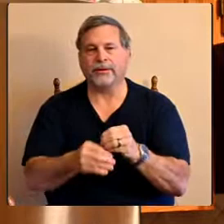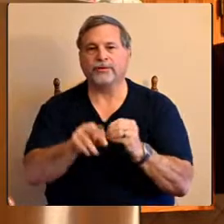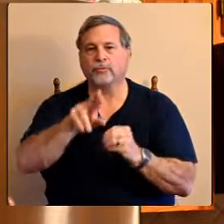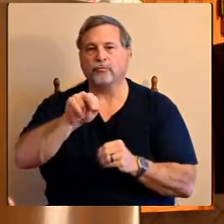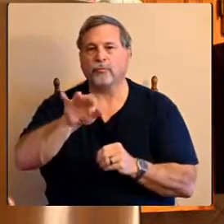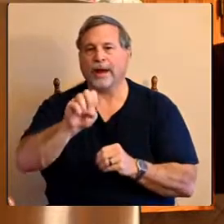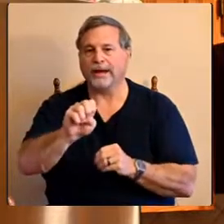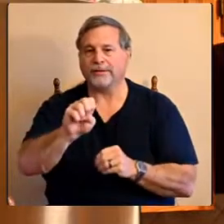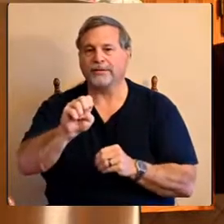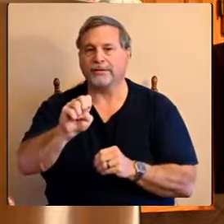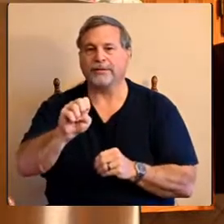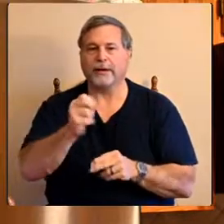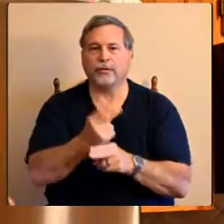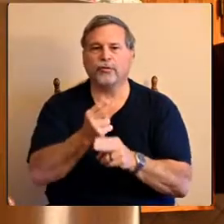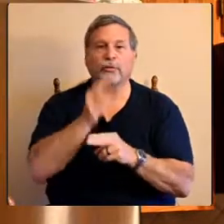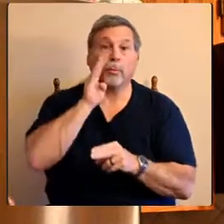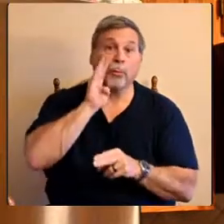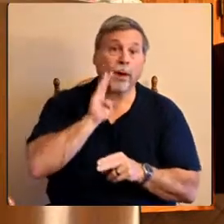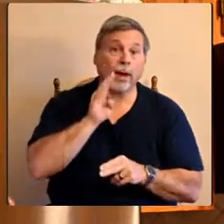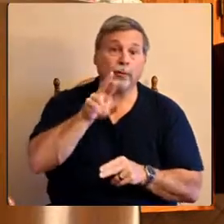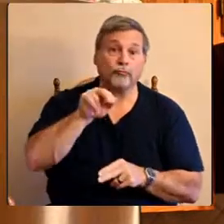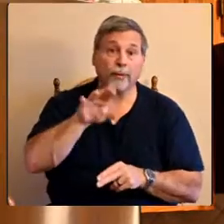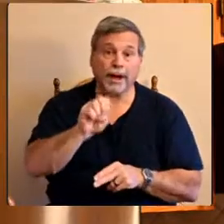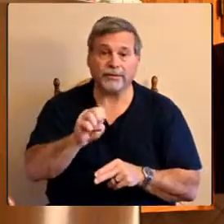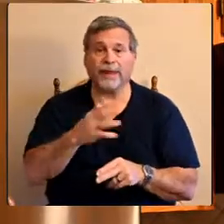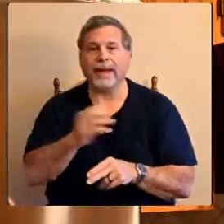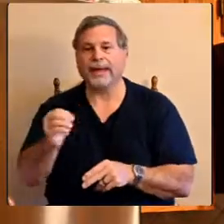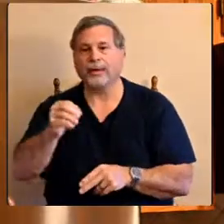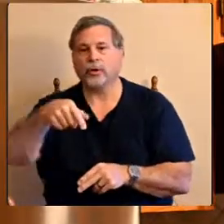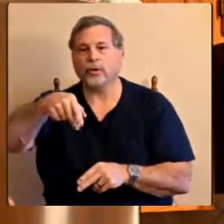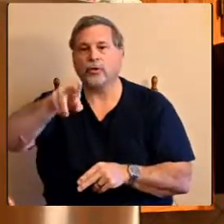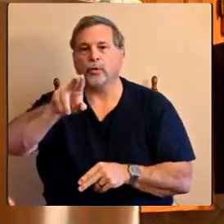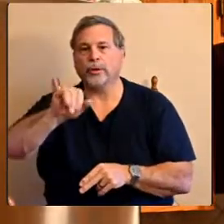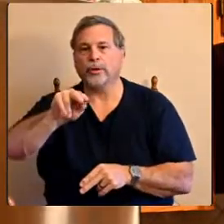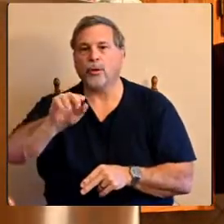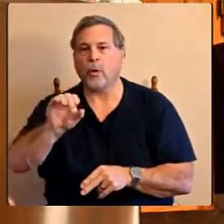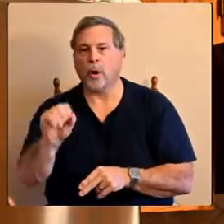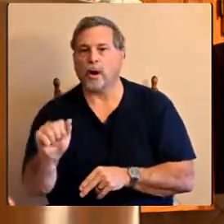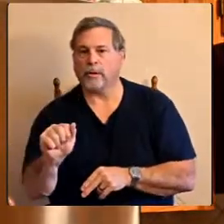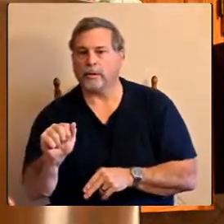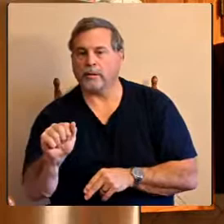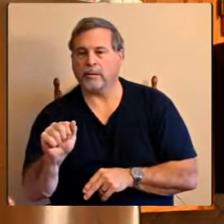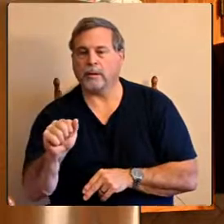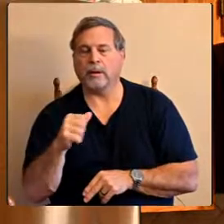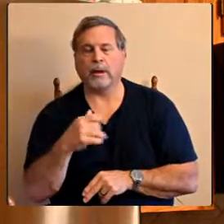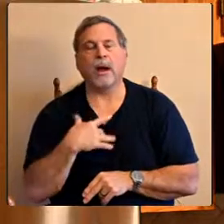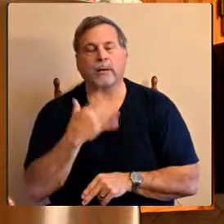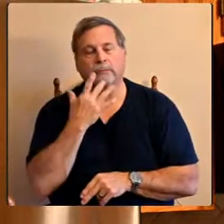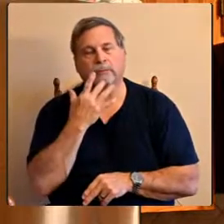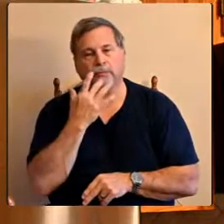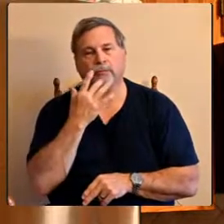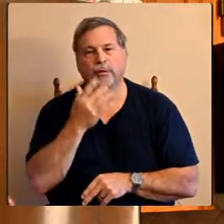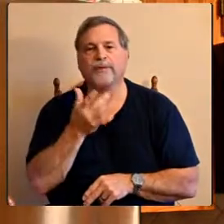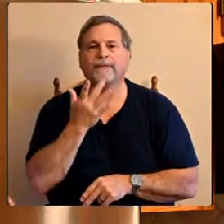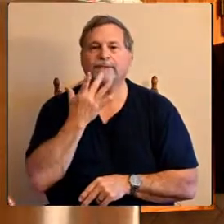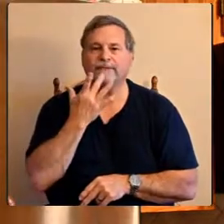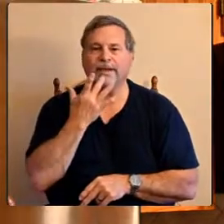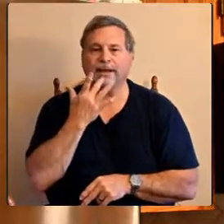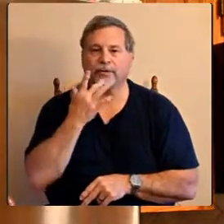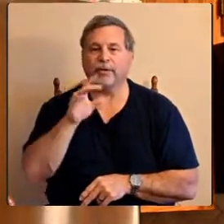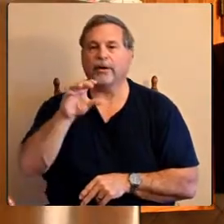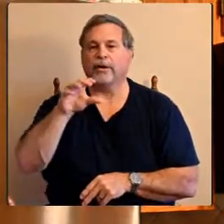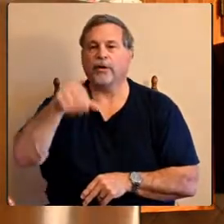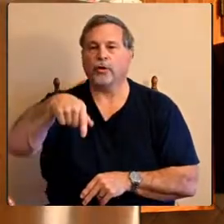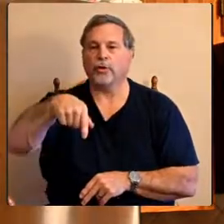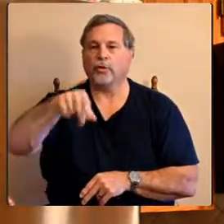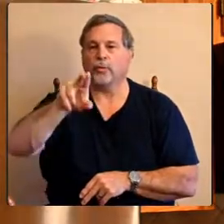in some rice. I use a brown rice with this, and I'm also going to put in some quinoa in it because I like that flavor of quinoa.